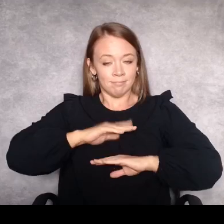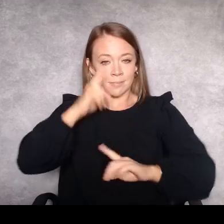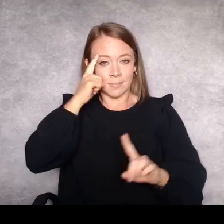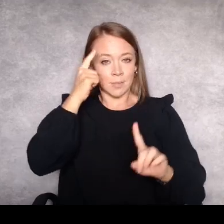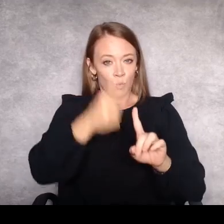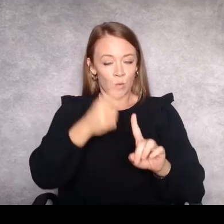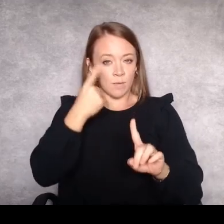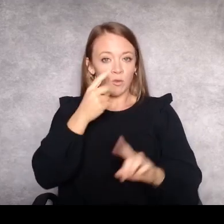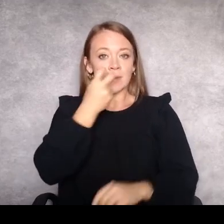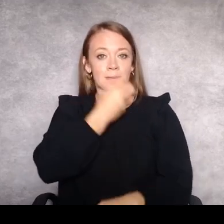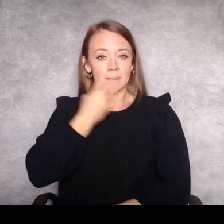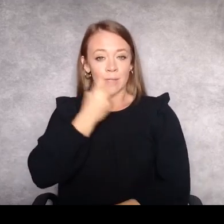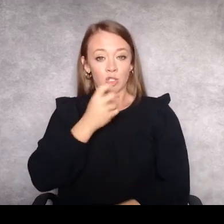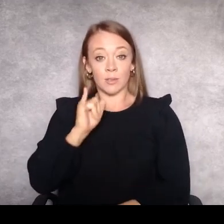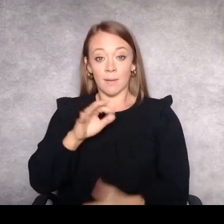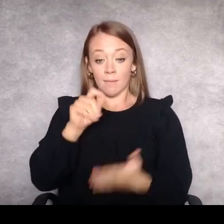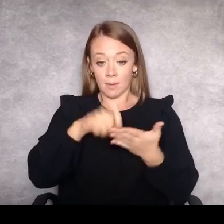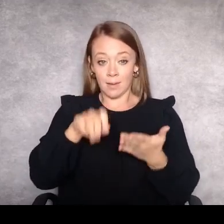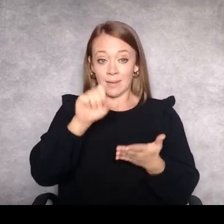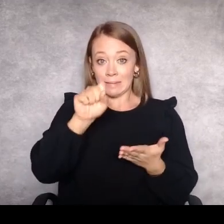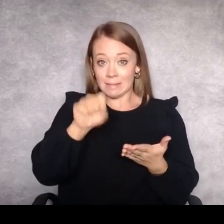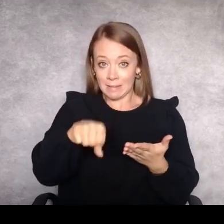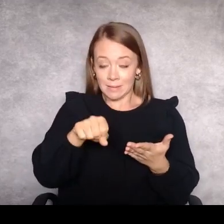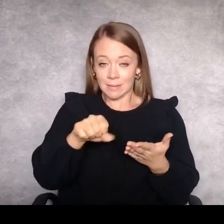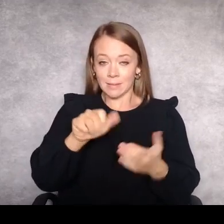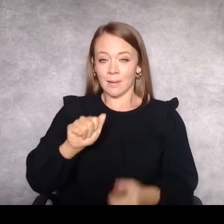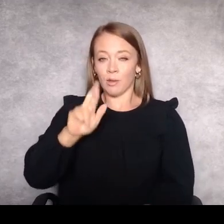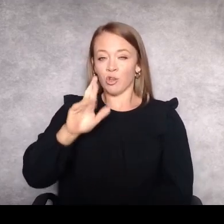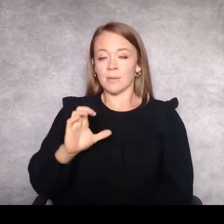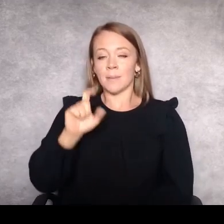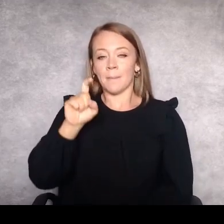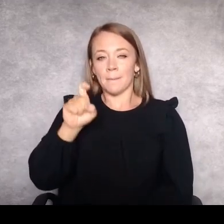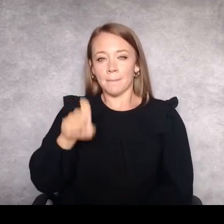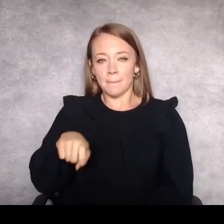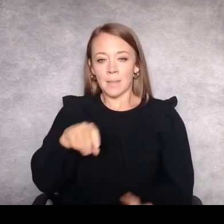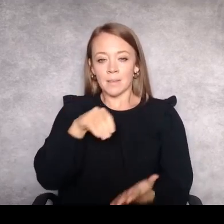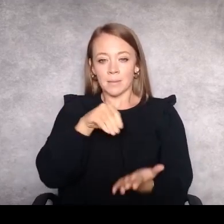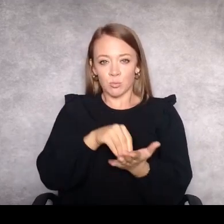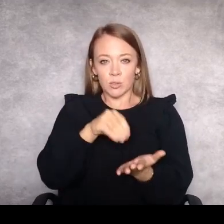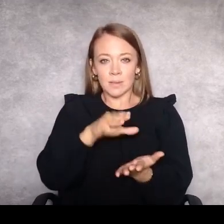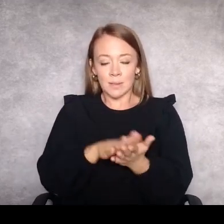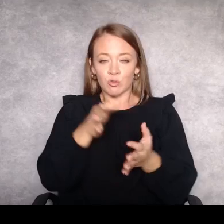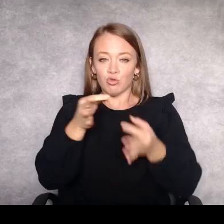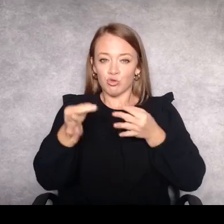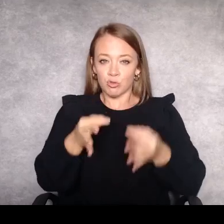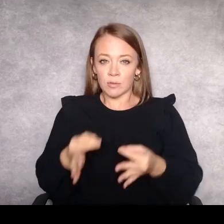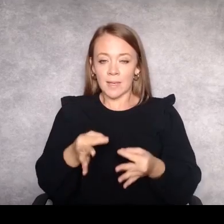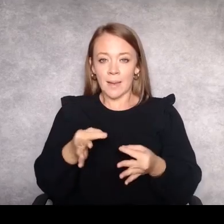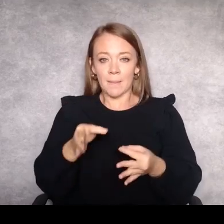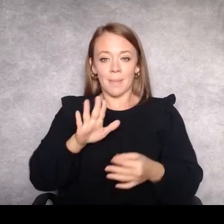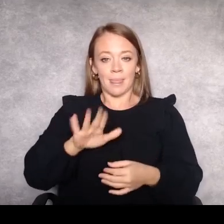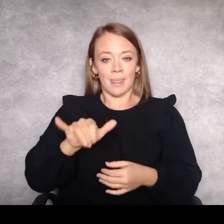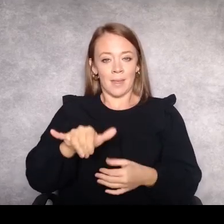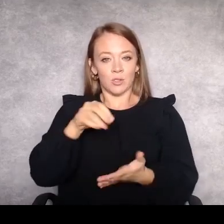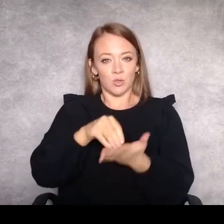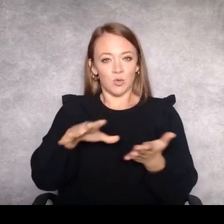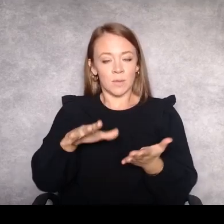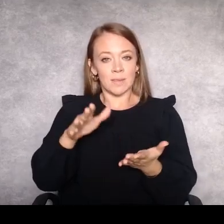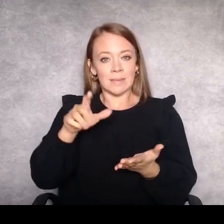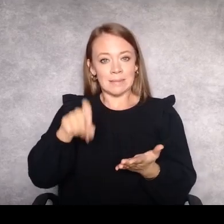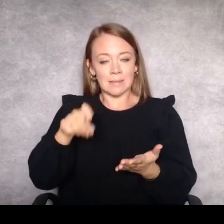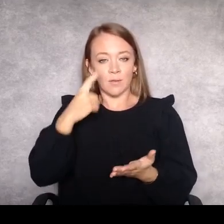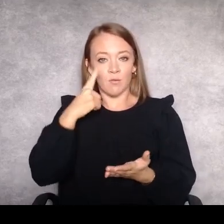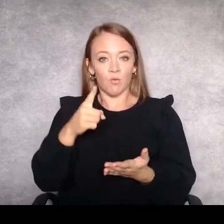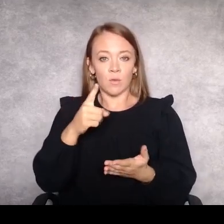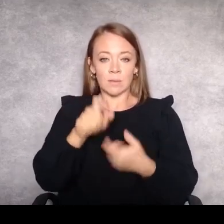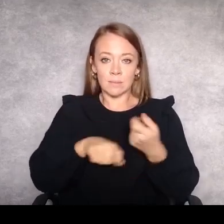If the ARC marks yes to English learner needs, then the ARC must address the need for a particular device or